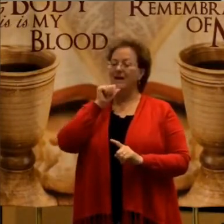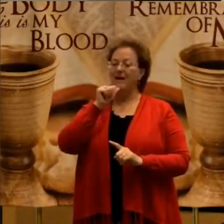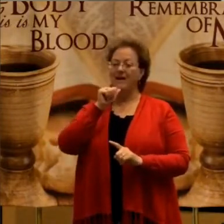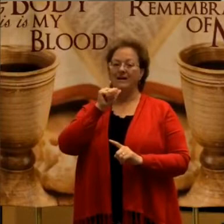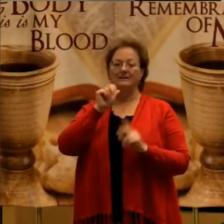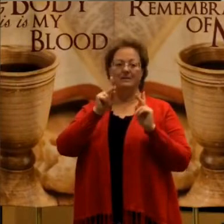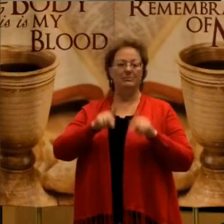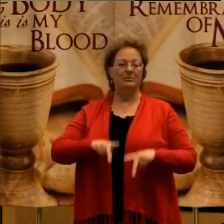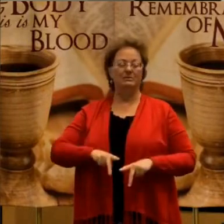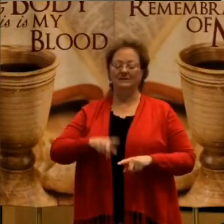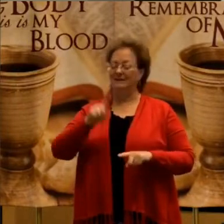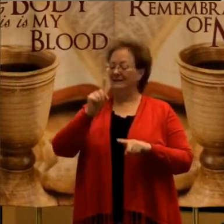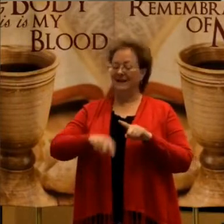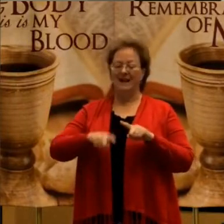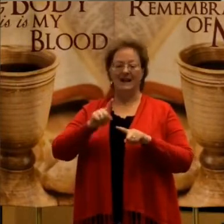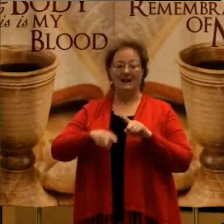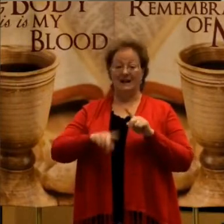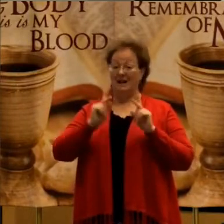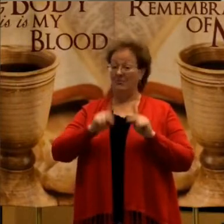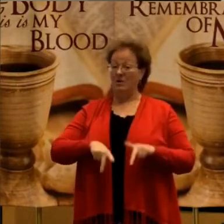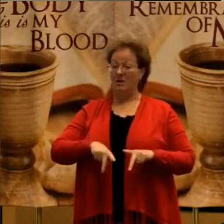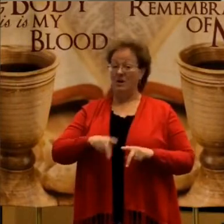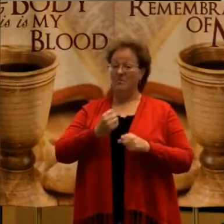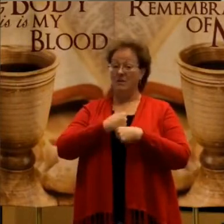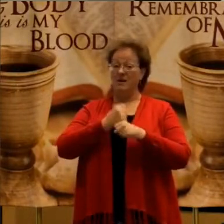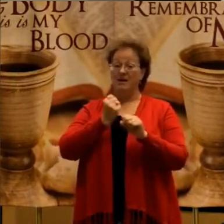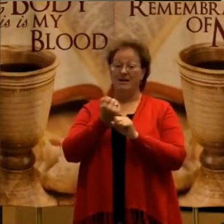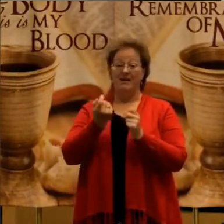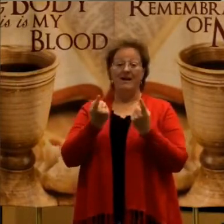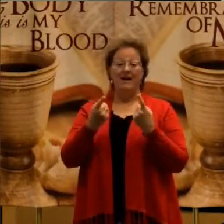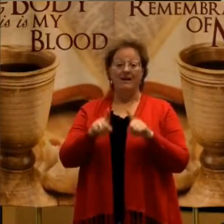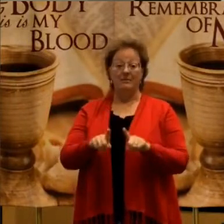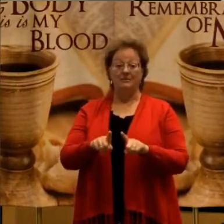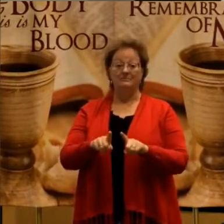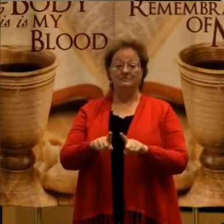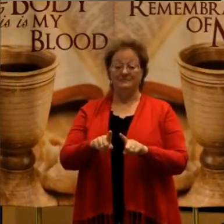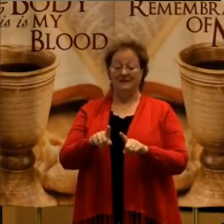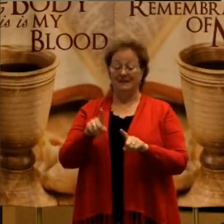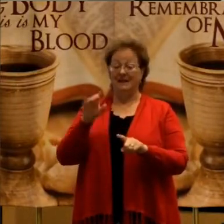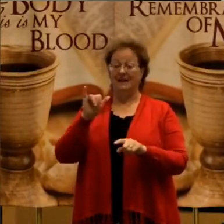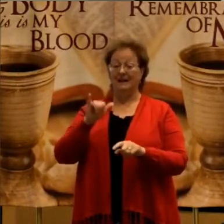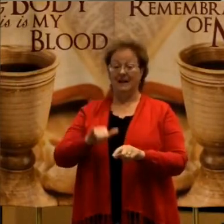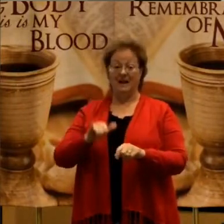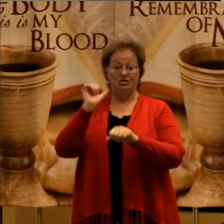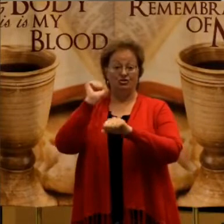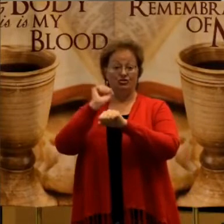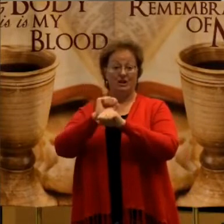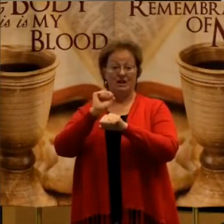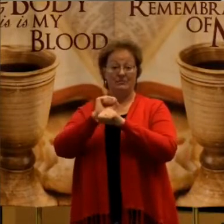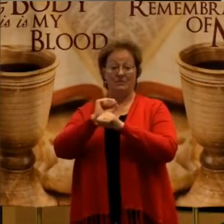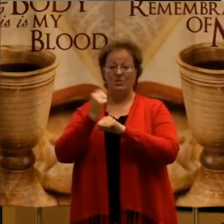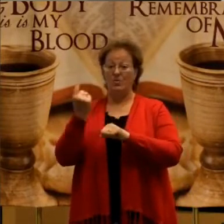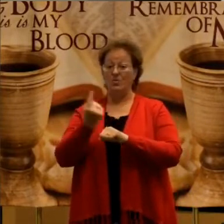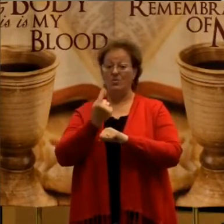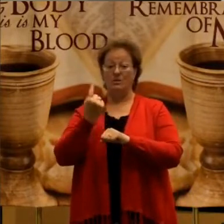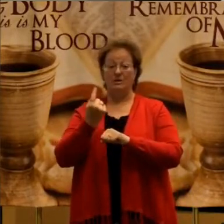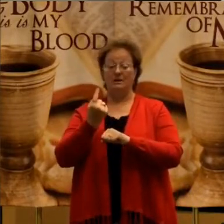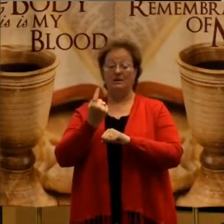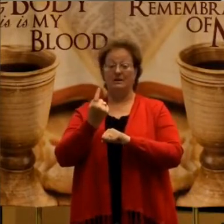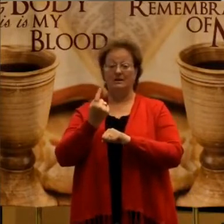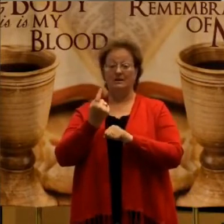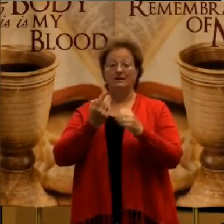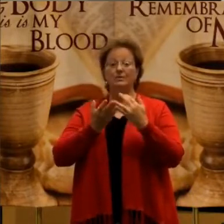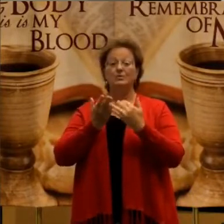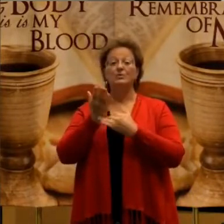Moses could not be the one to make that atonement for sin. The job of atoning for sin would be left for another. The job